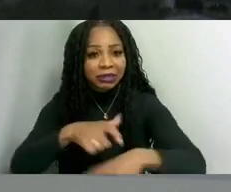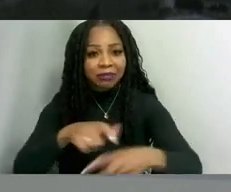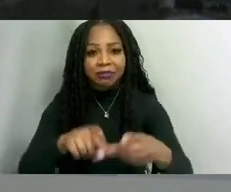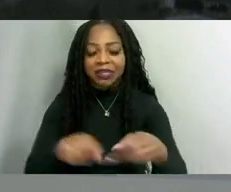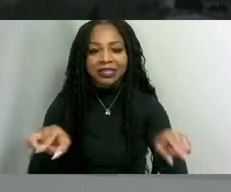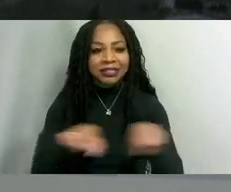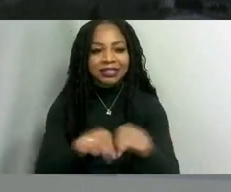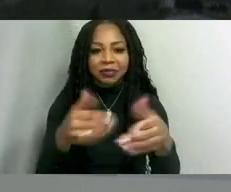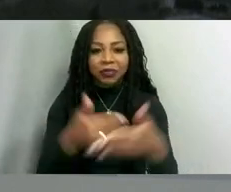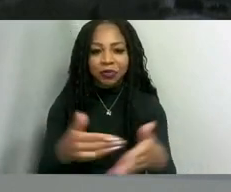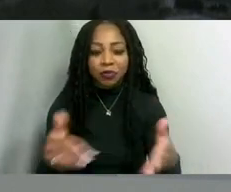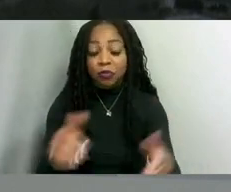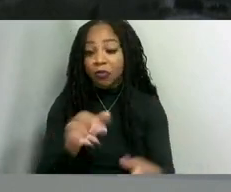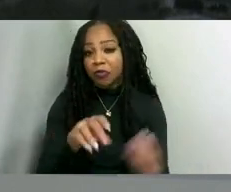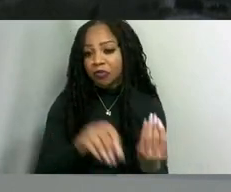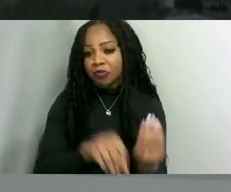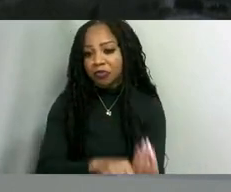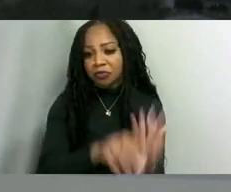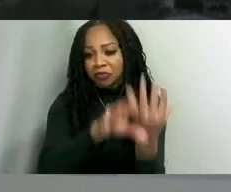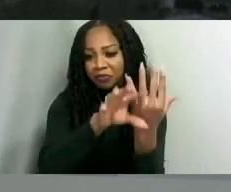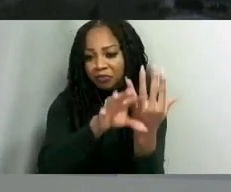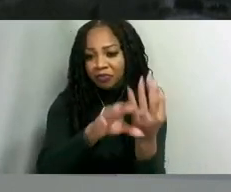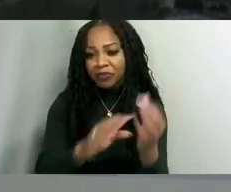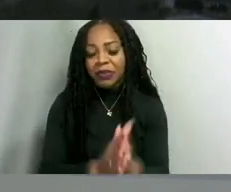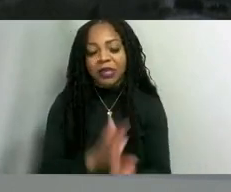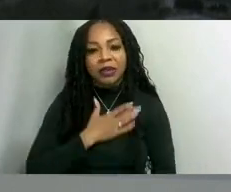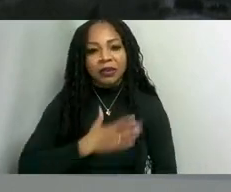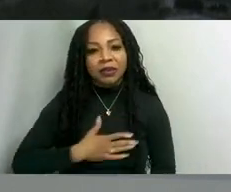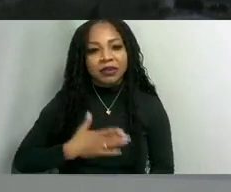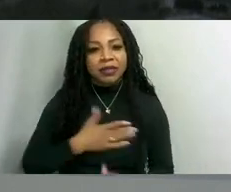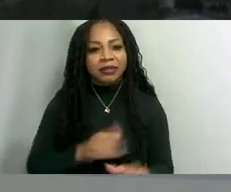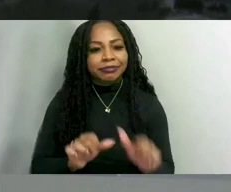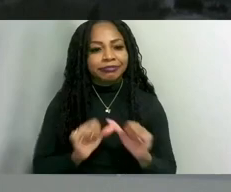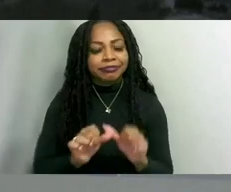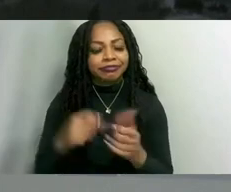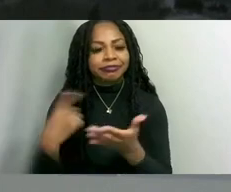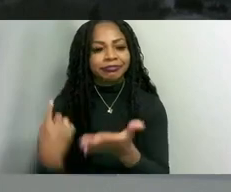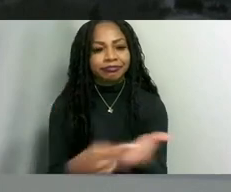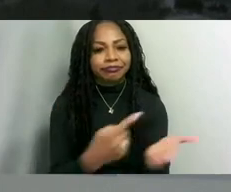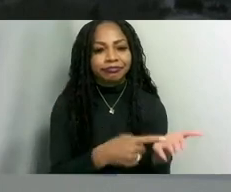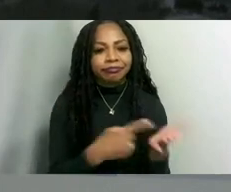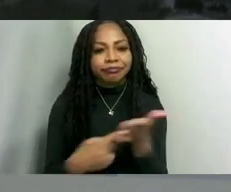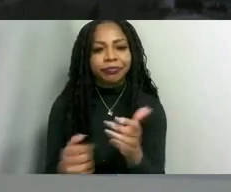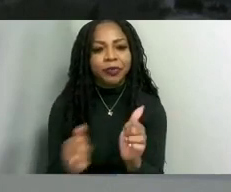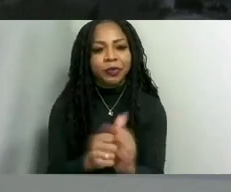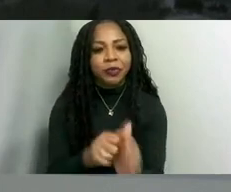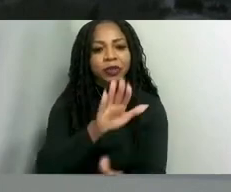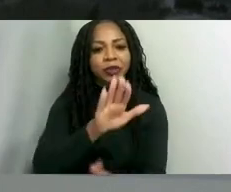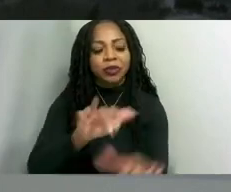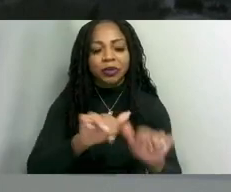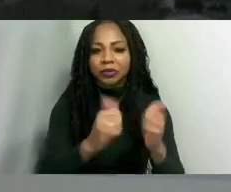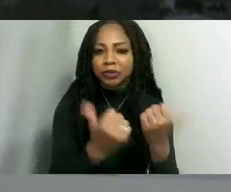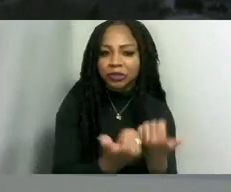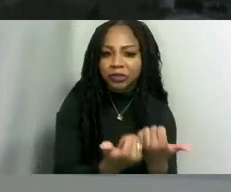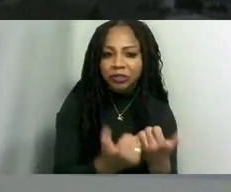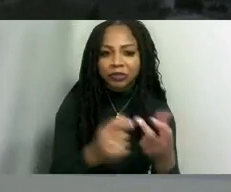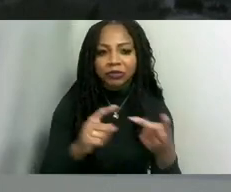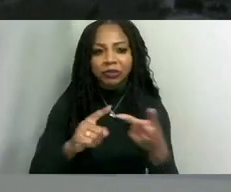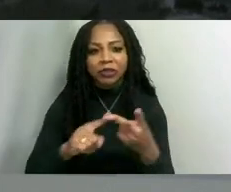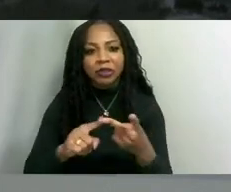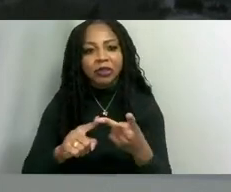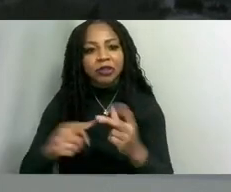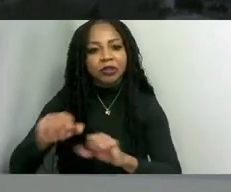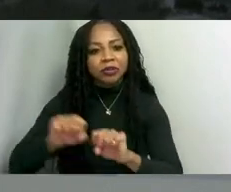or virtually. Please continue today's conversation in your scholarly associations, in the social tent, and on